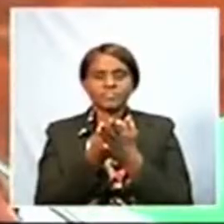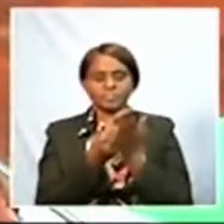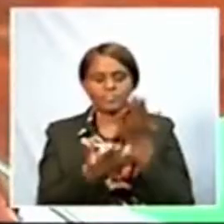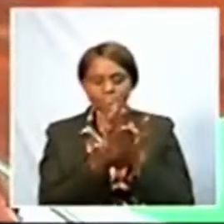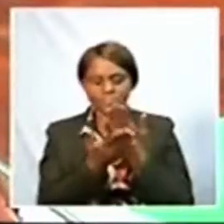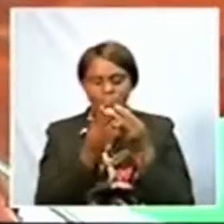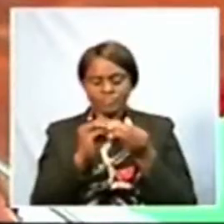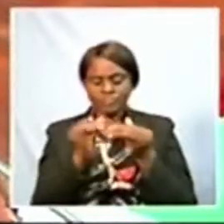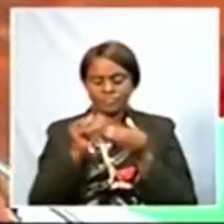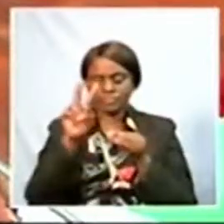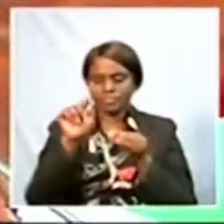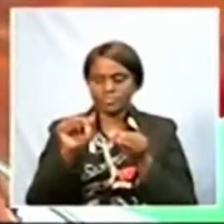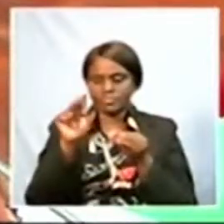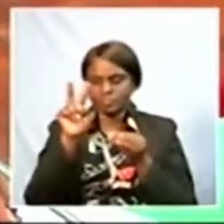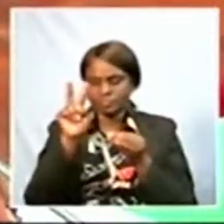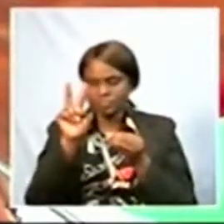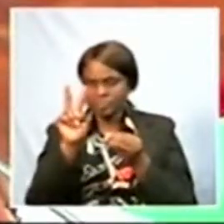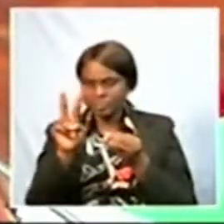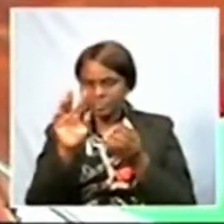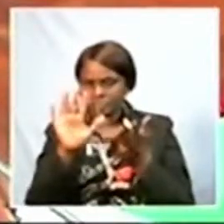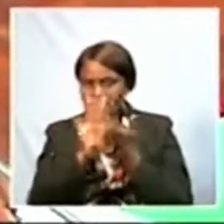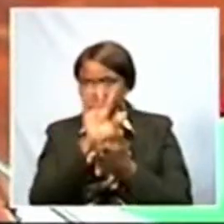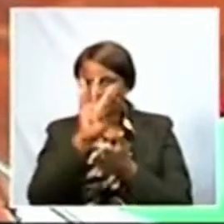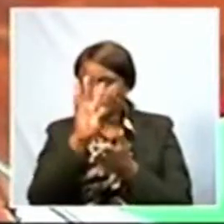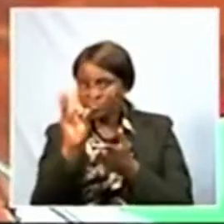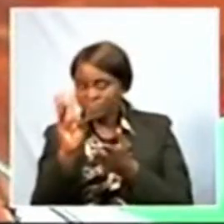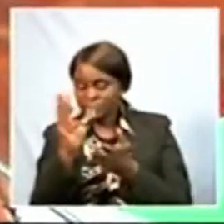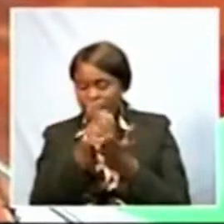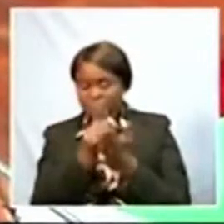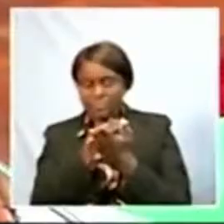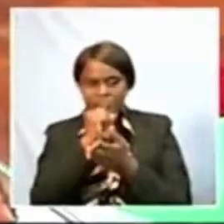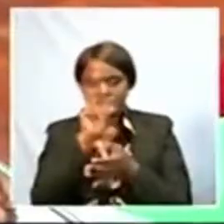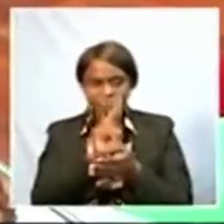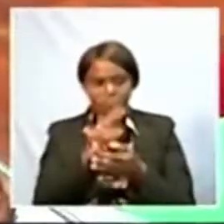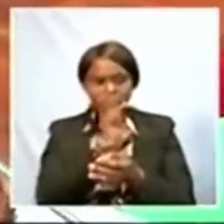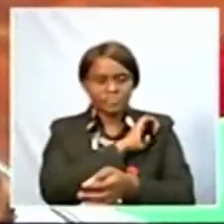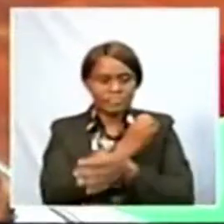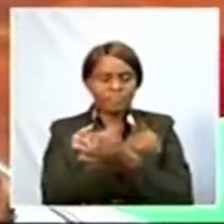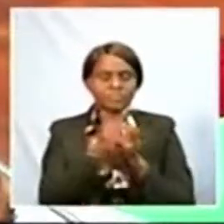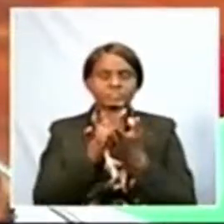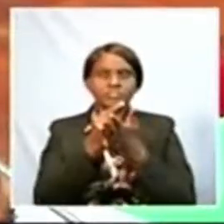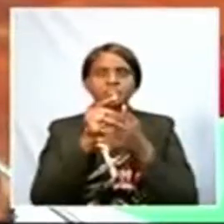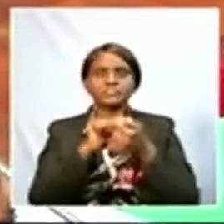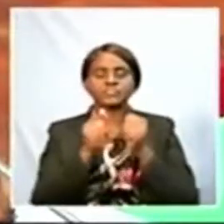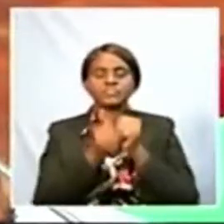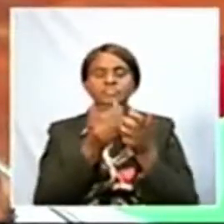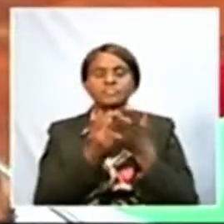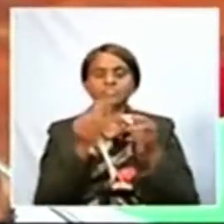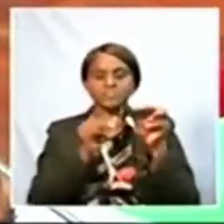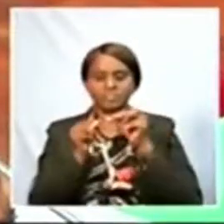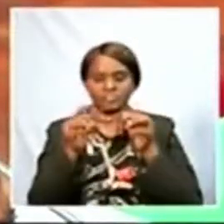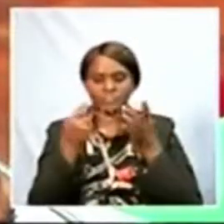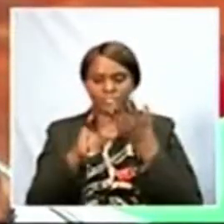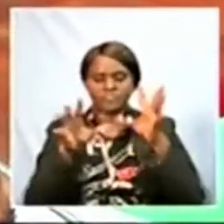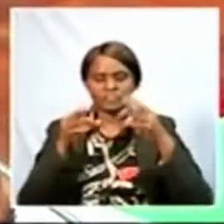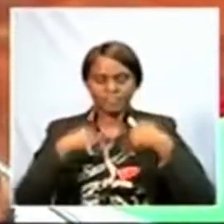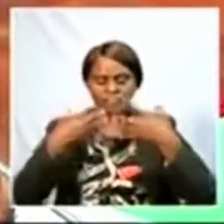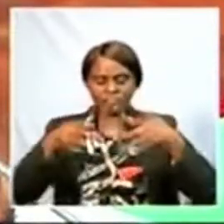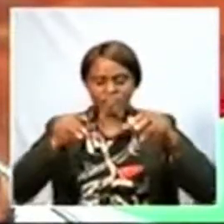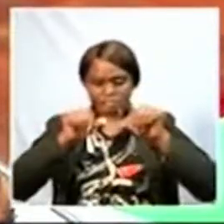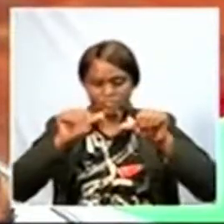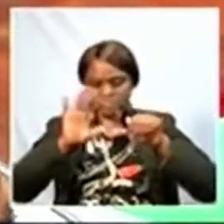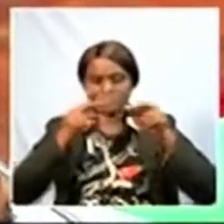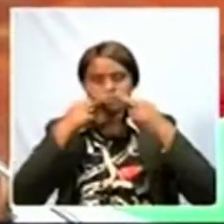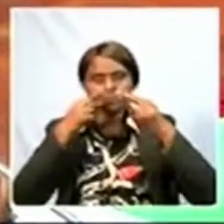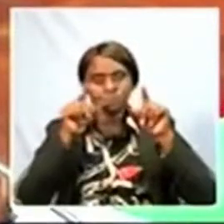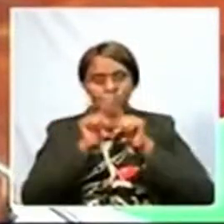Appendix 2.2, on page 46, unspent funds, empowerment grants. Cause of query. Management acknowledges the auditor's